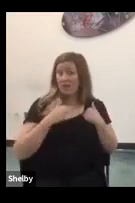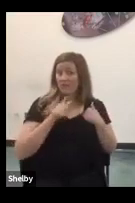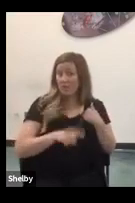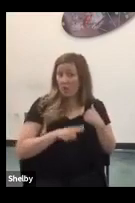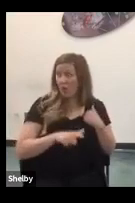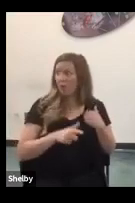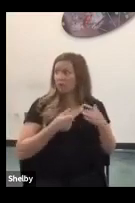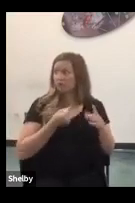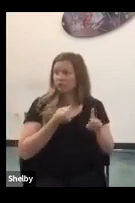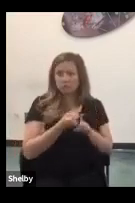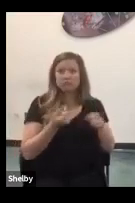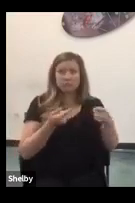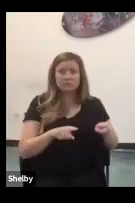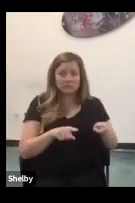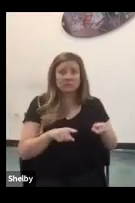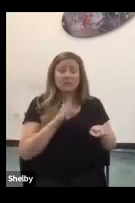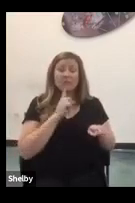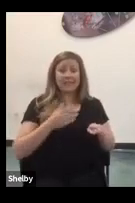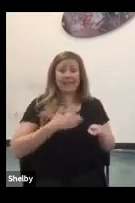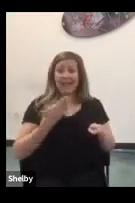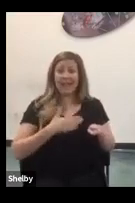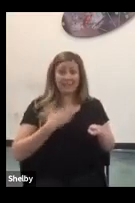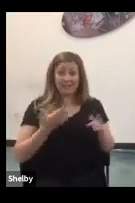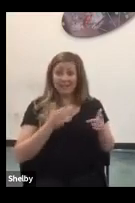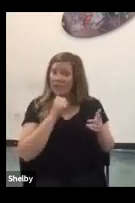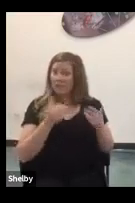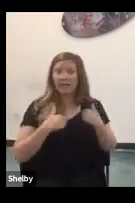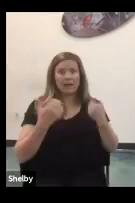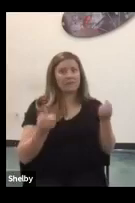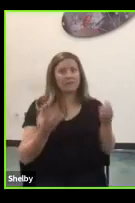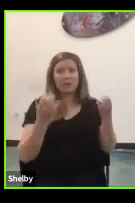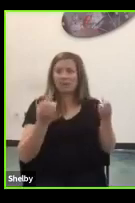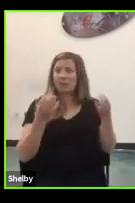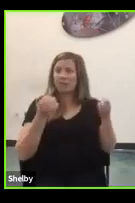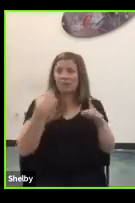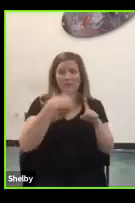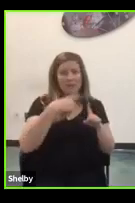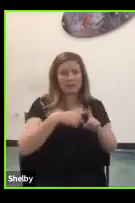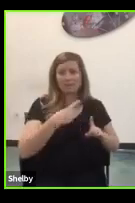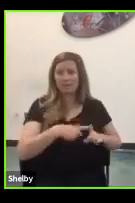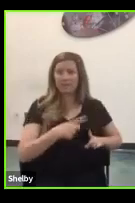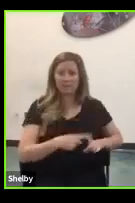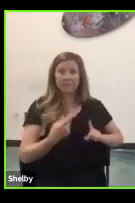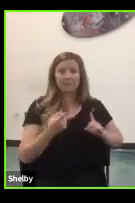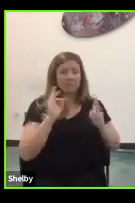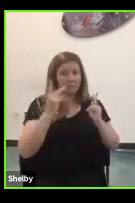are really glad that hundreds of positive cases do not come out of this, and us